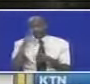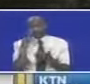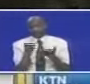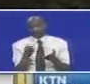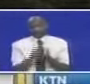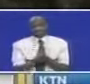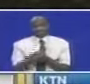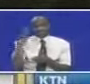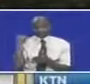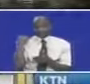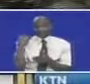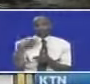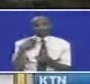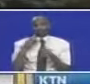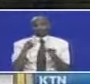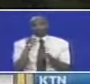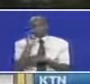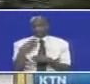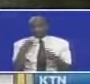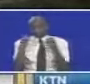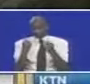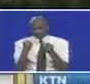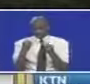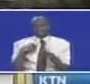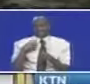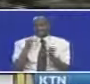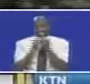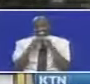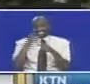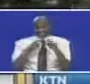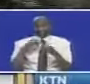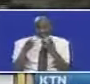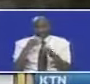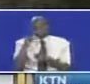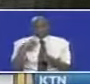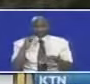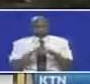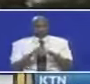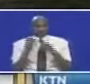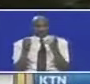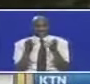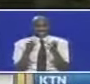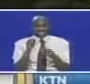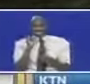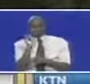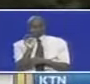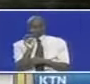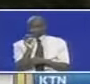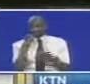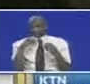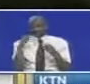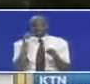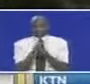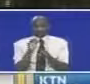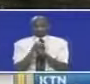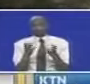with Daniel, so, but he looks very strong and he's only 18 years old, so hopefully he's going to be very good. And he looks like he's got a lot of power, so